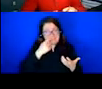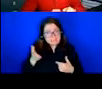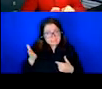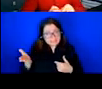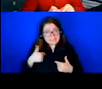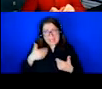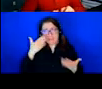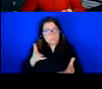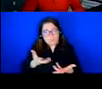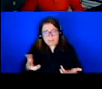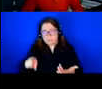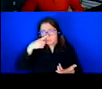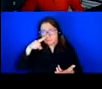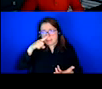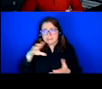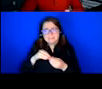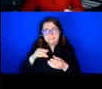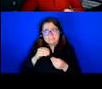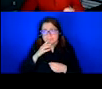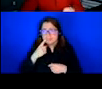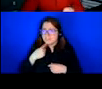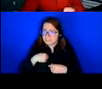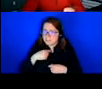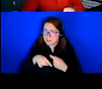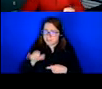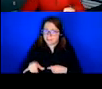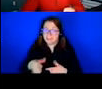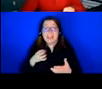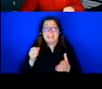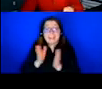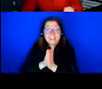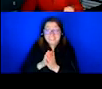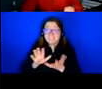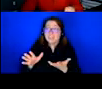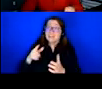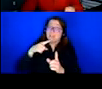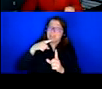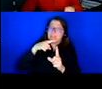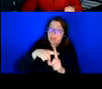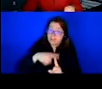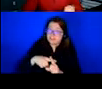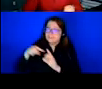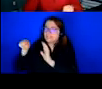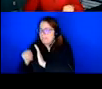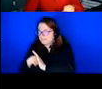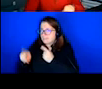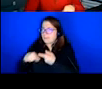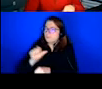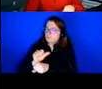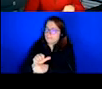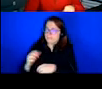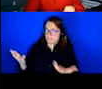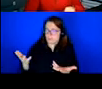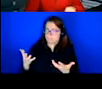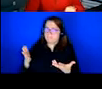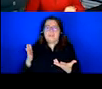much about it. Can you just share? And also ask them like, what's the good part about that job and what's the not so good part about that job too, and kind of build up that